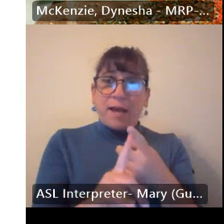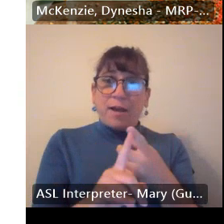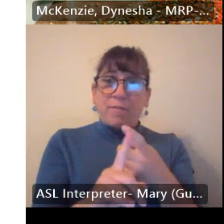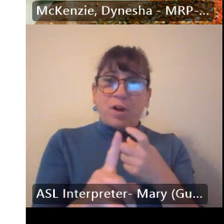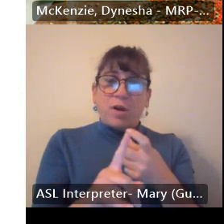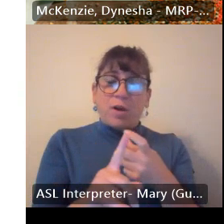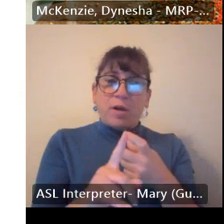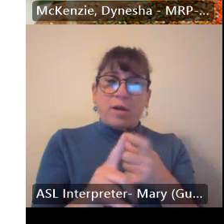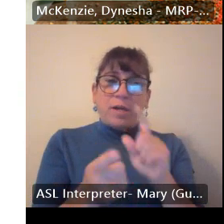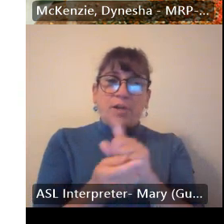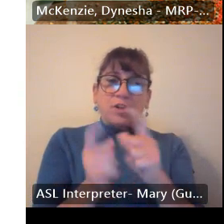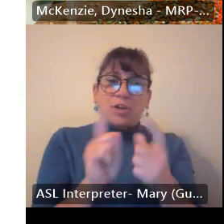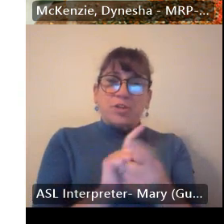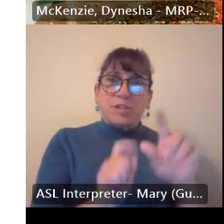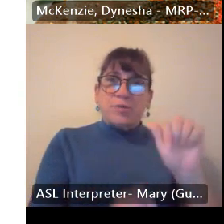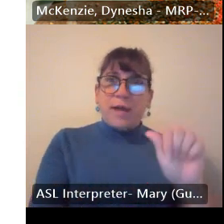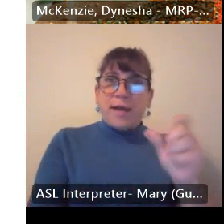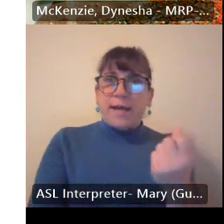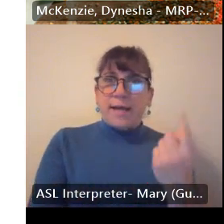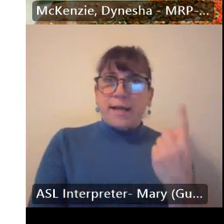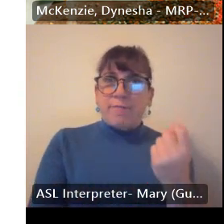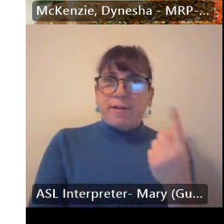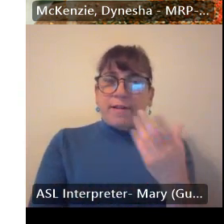changes to A11, things that might make